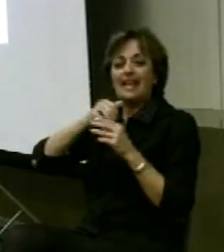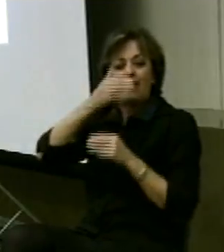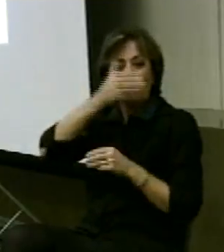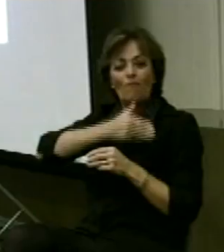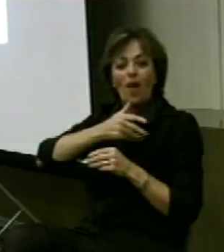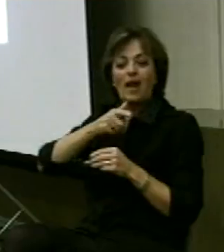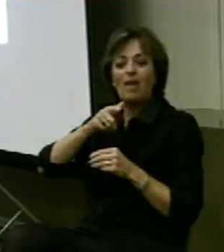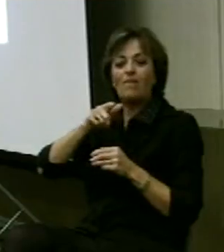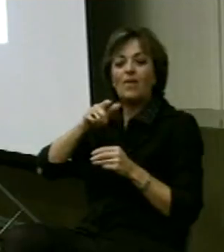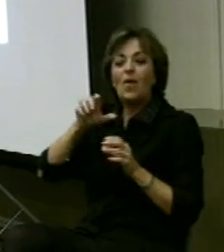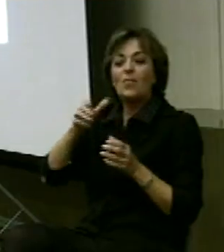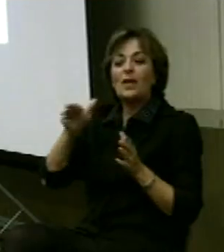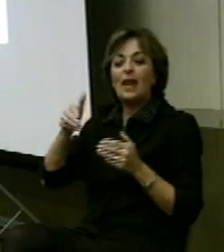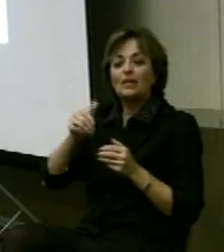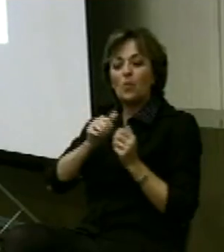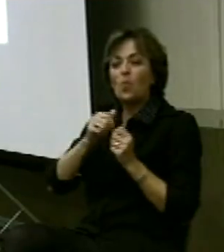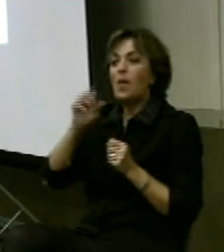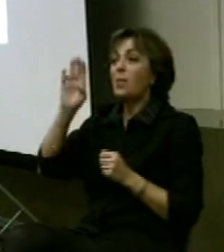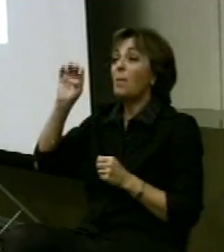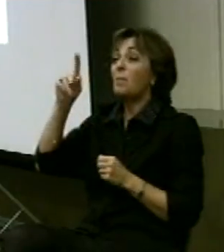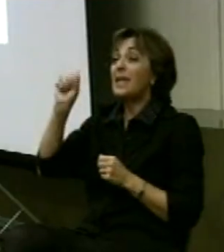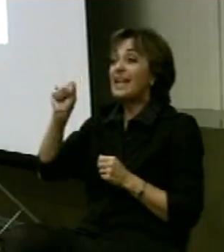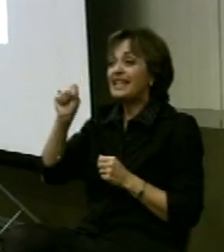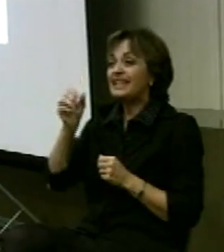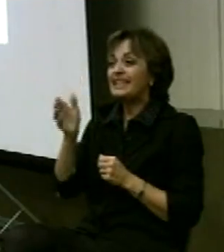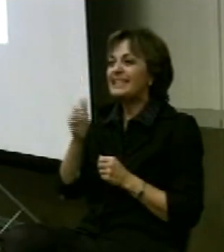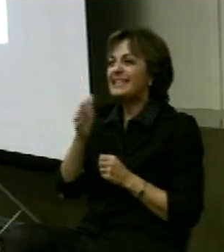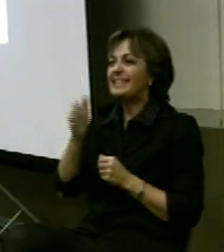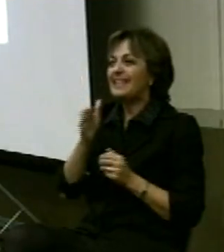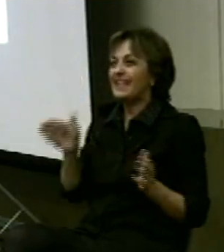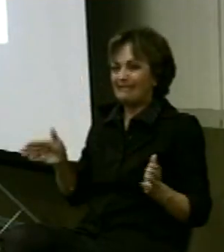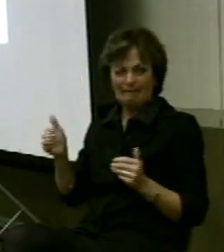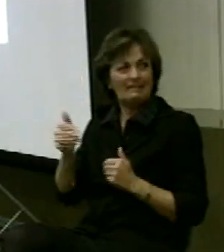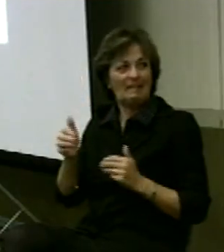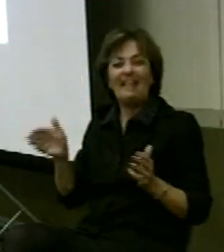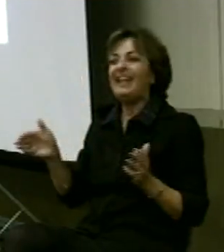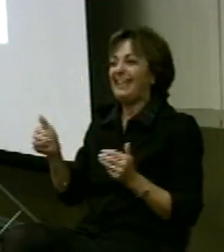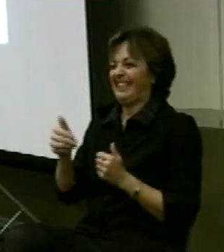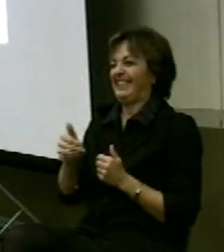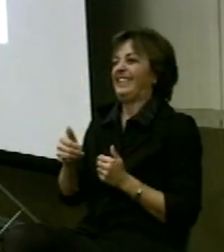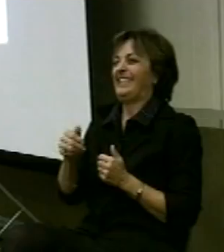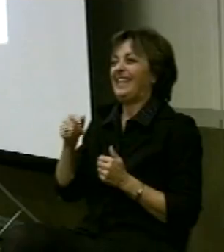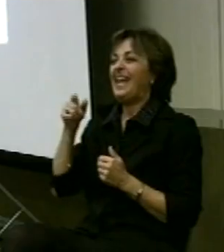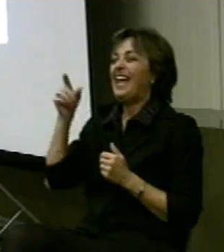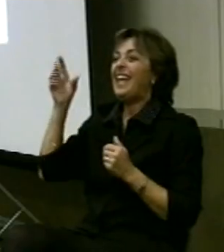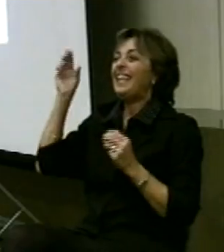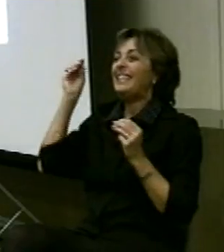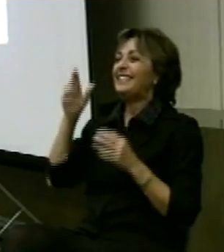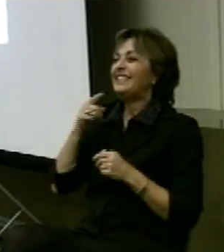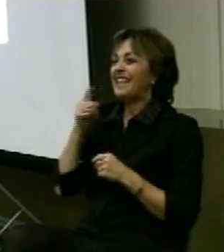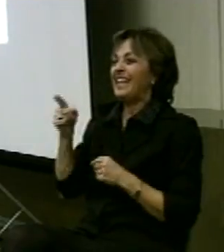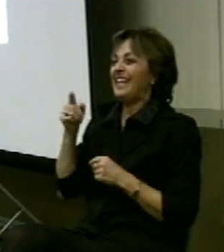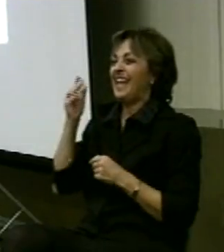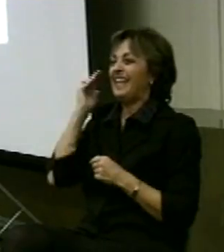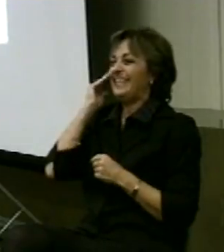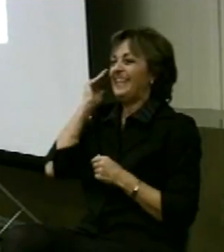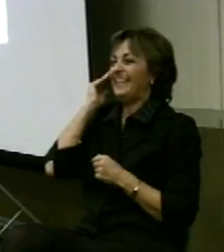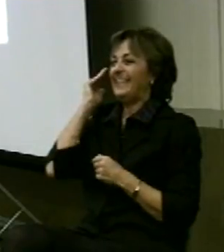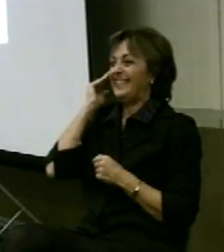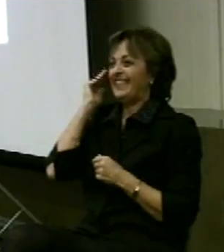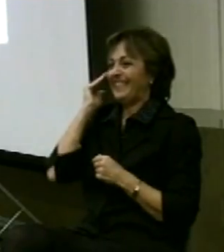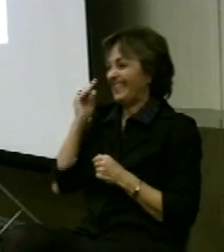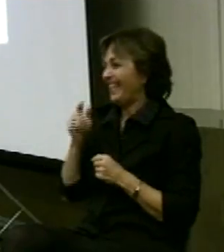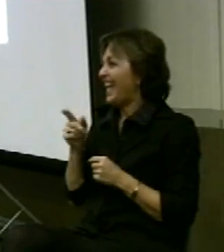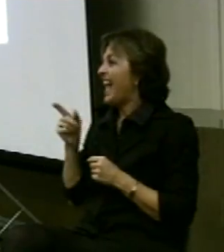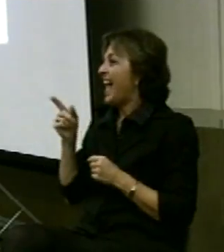flick a bead over. Which brings up another point that some teachers say, well, but then they'll know I'm taking data on them.